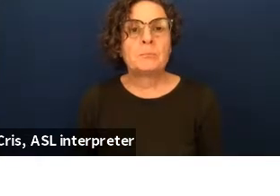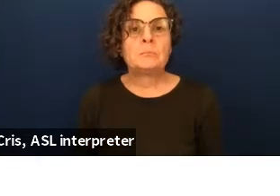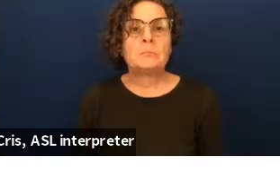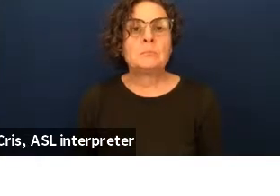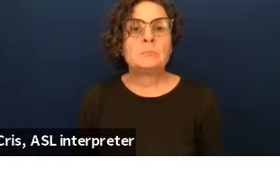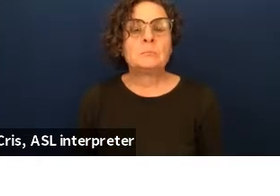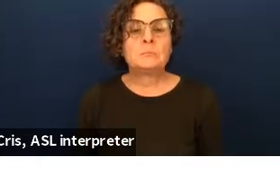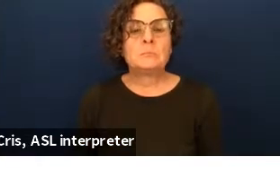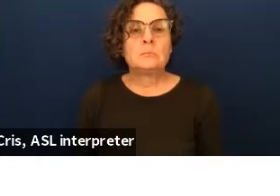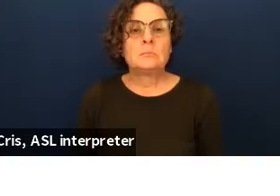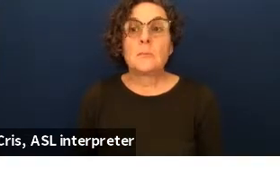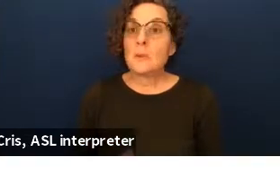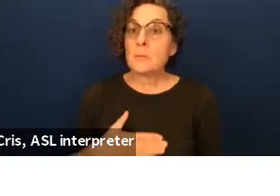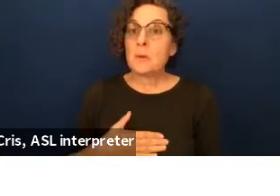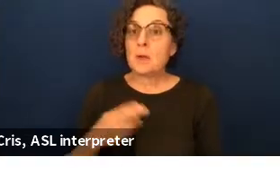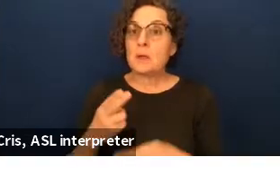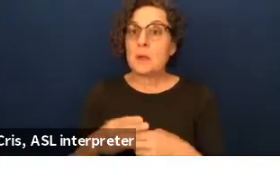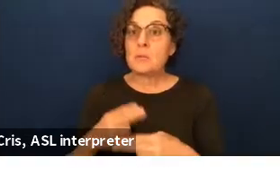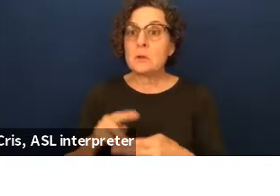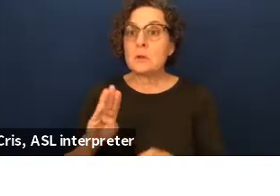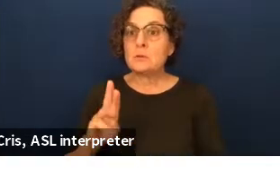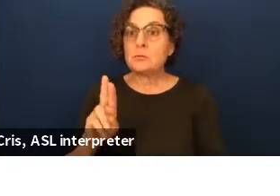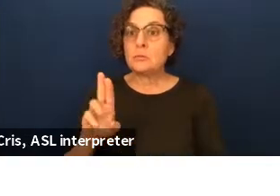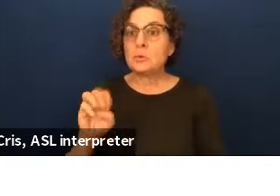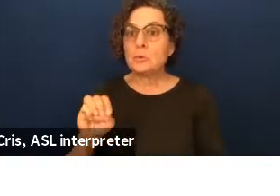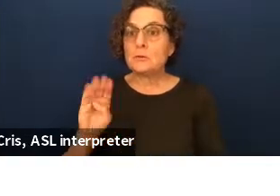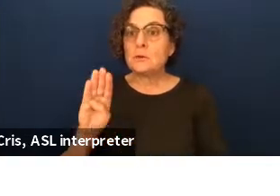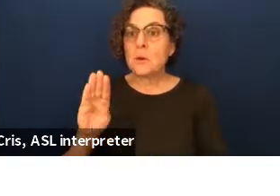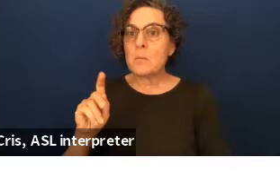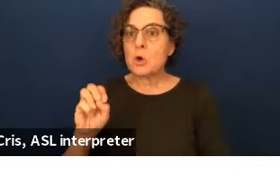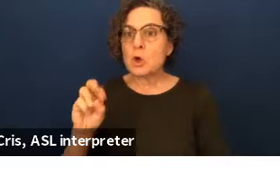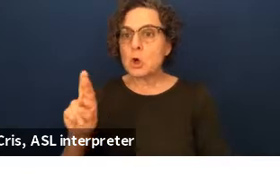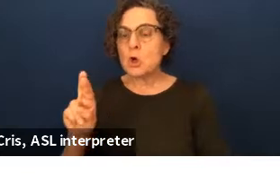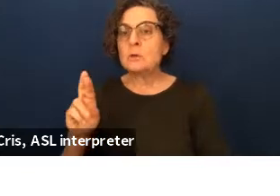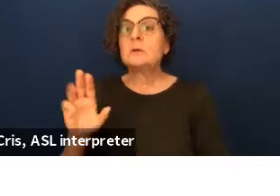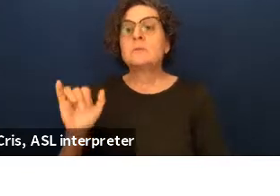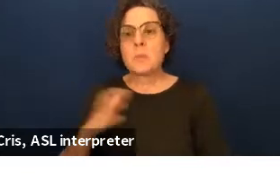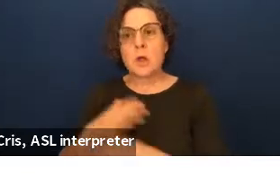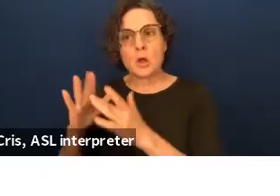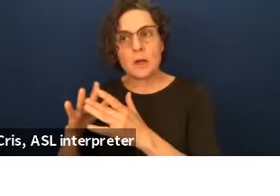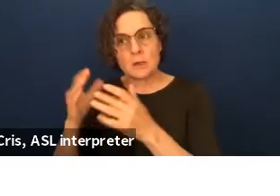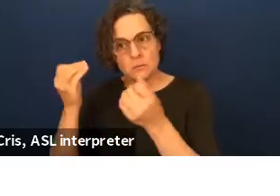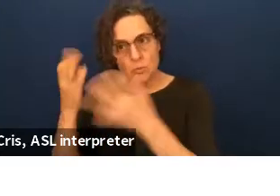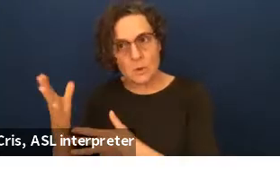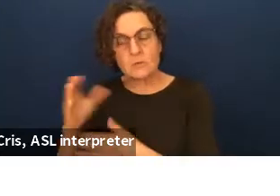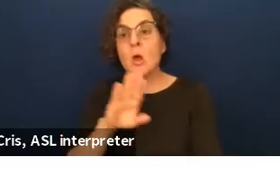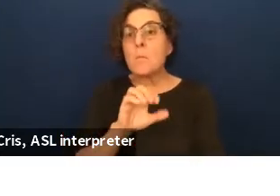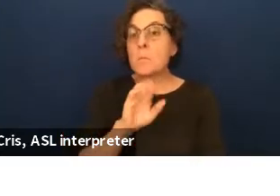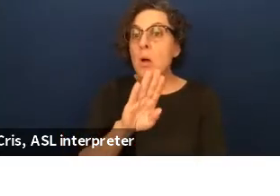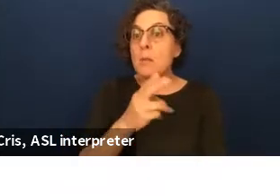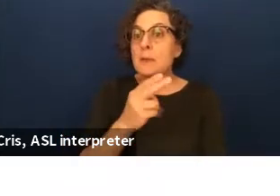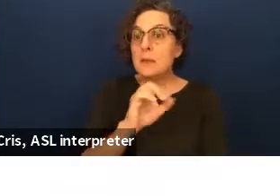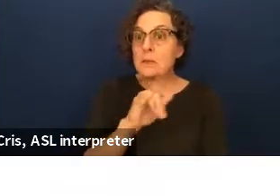So my name is Bruce Berger. This is my contact information. Bob Healy is my supervisor. If you